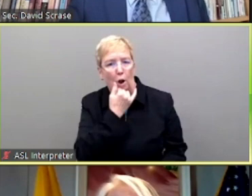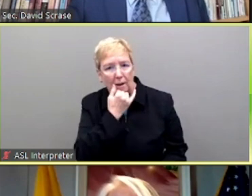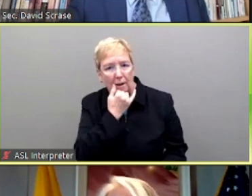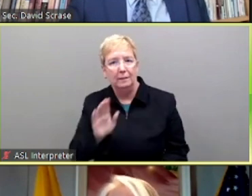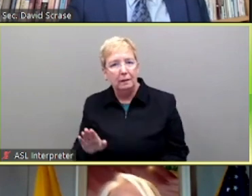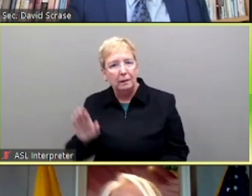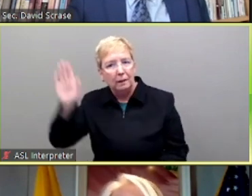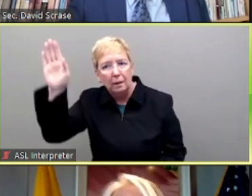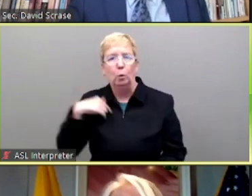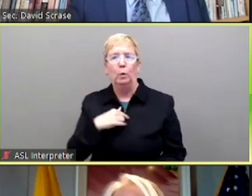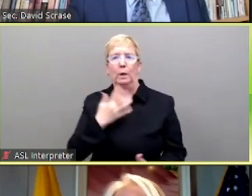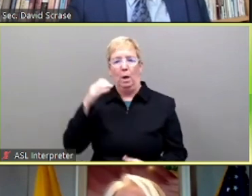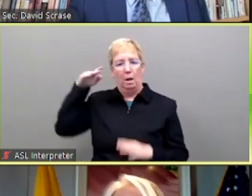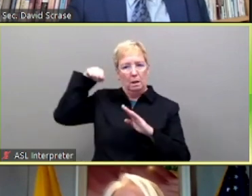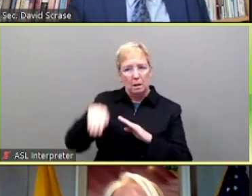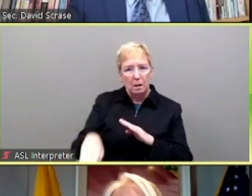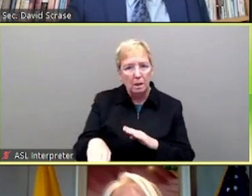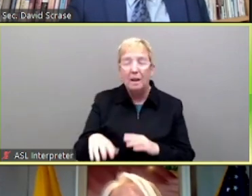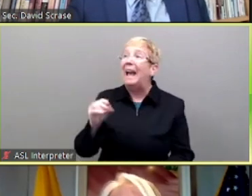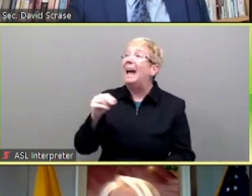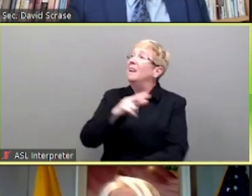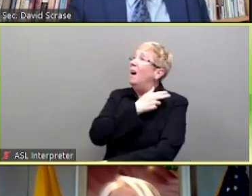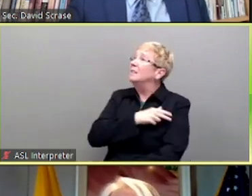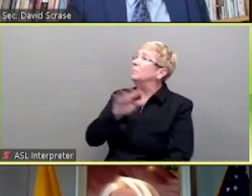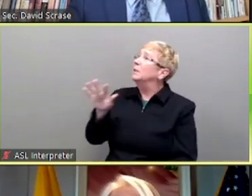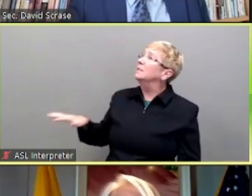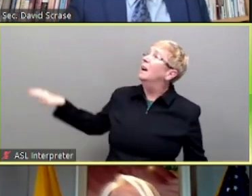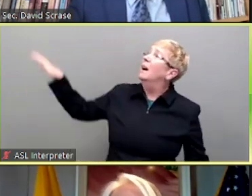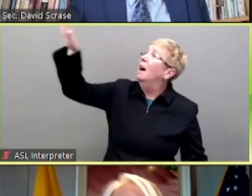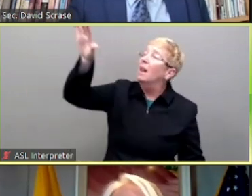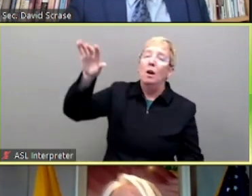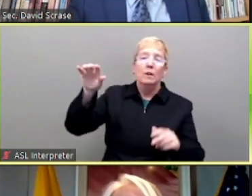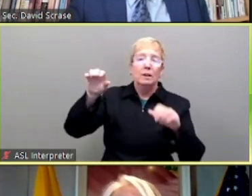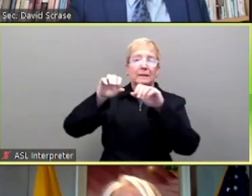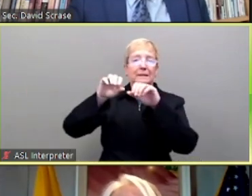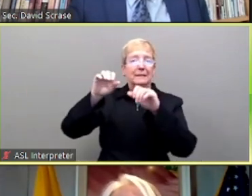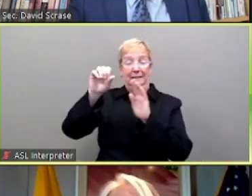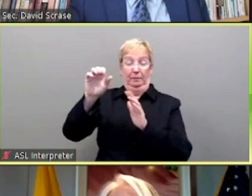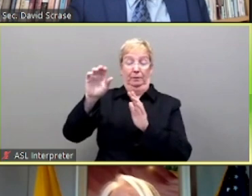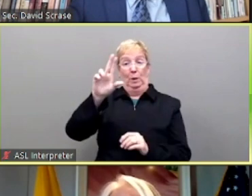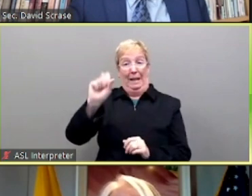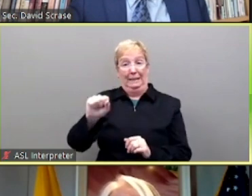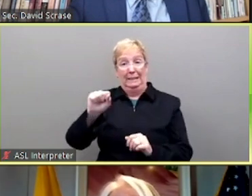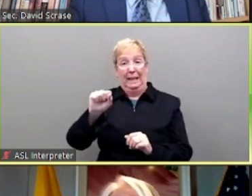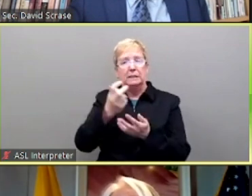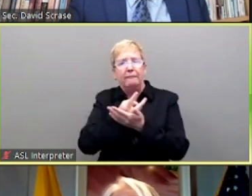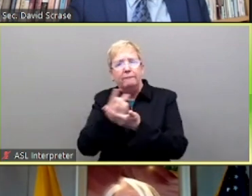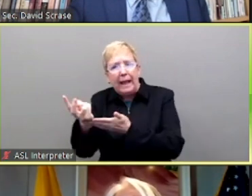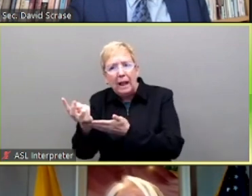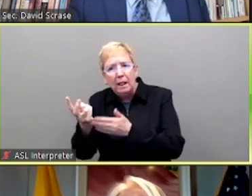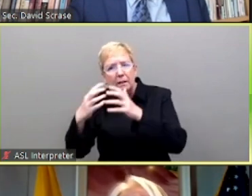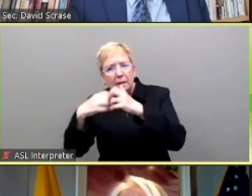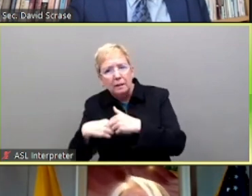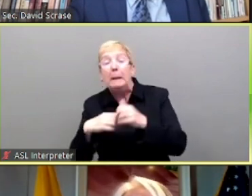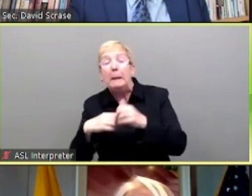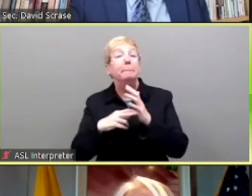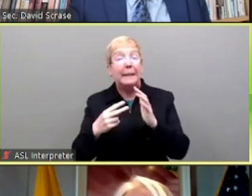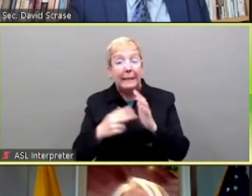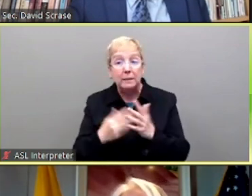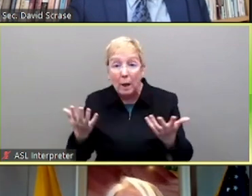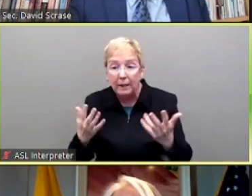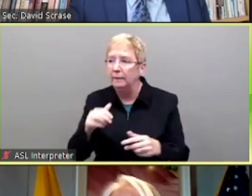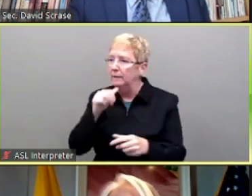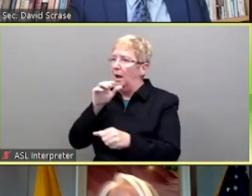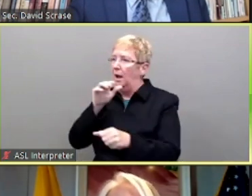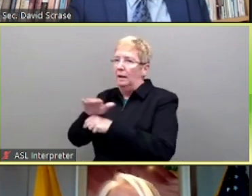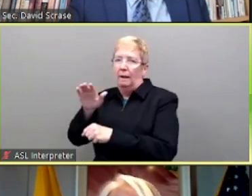hospital systems around the country are failing. And what does that mean? It means there are not enough workers, there are not enough beds,